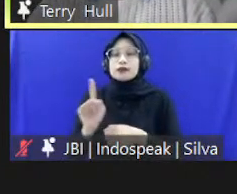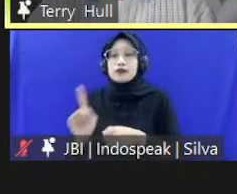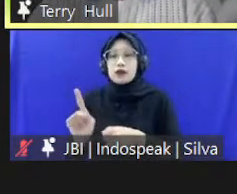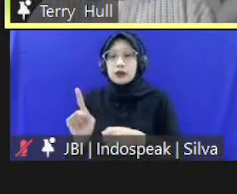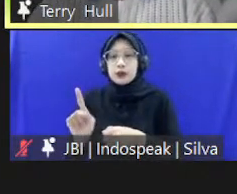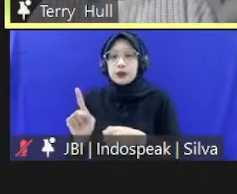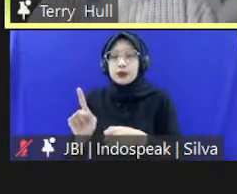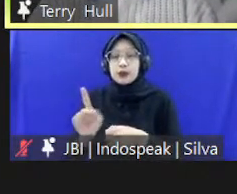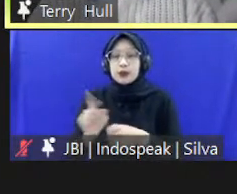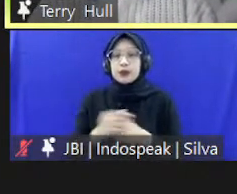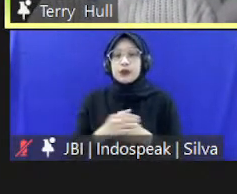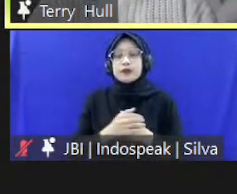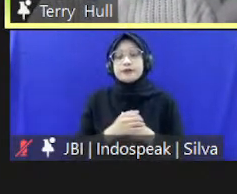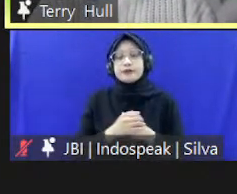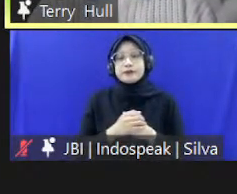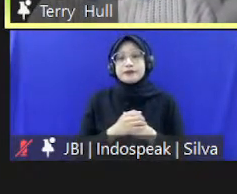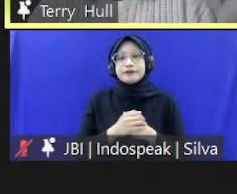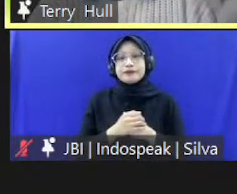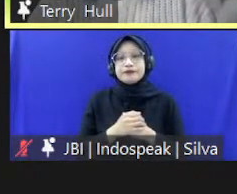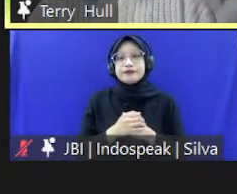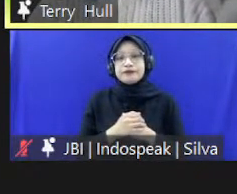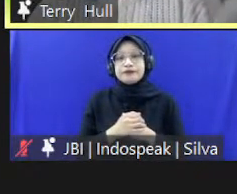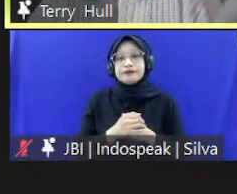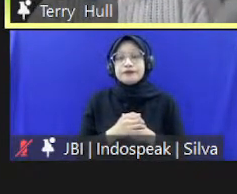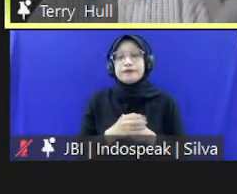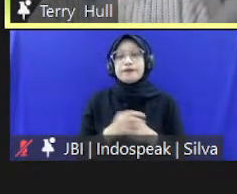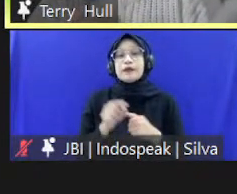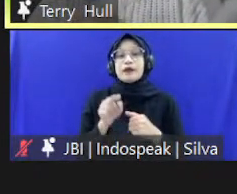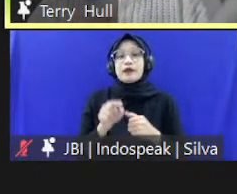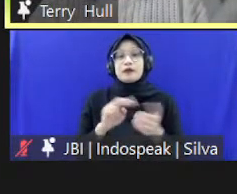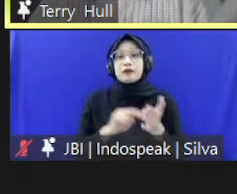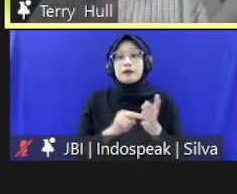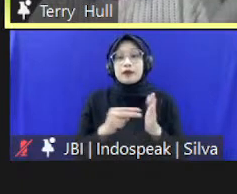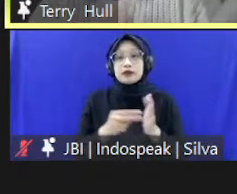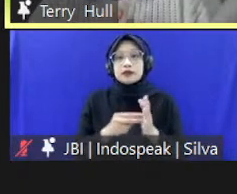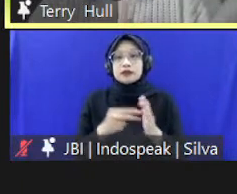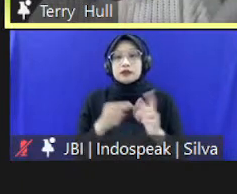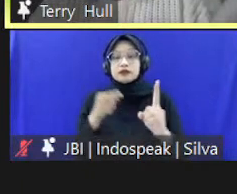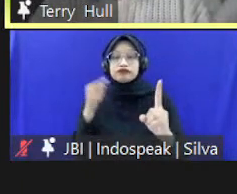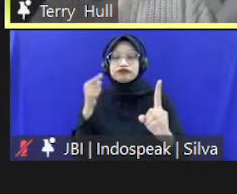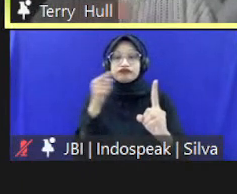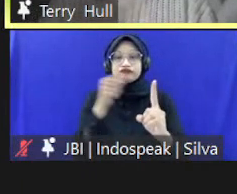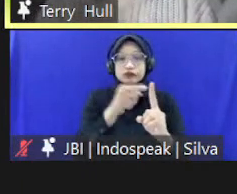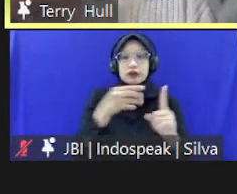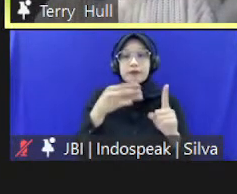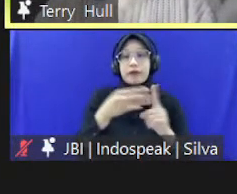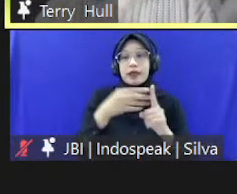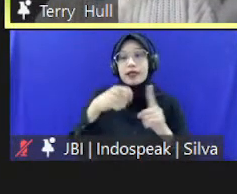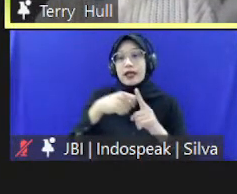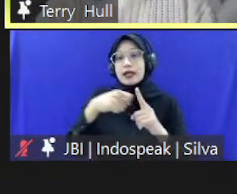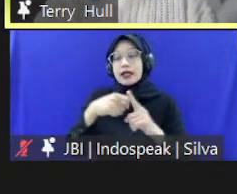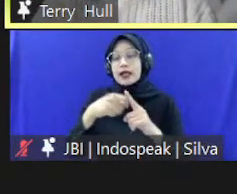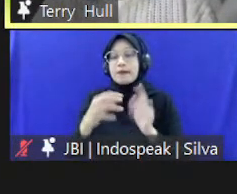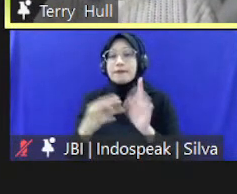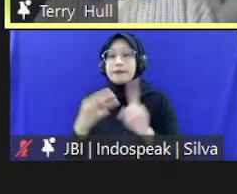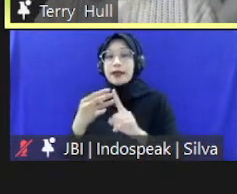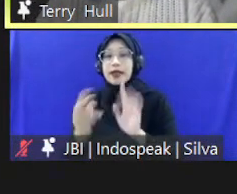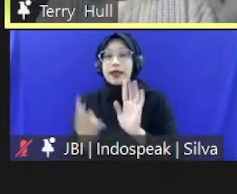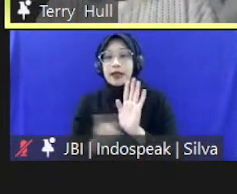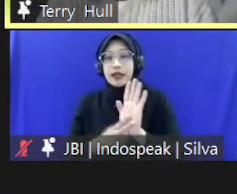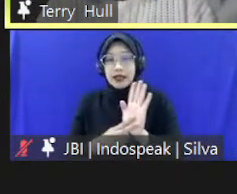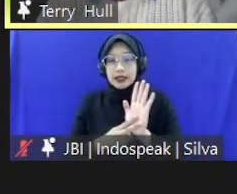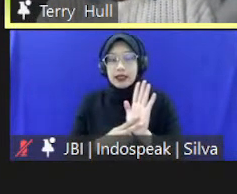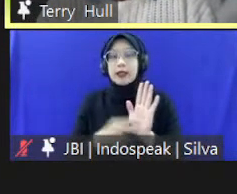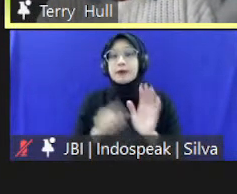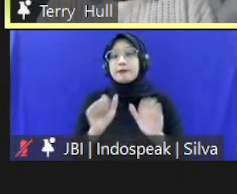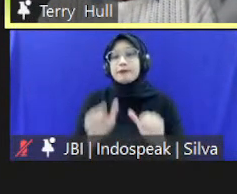level fertility. That was the original goal of the BKKBN. We can congratulate